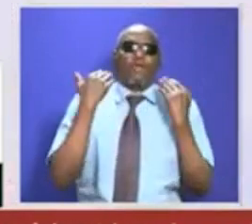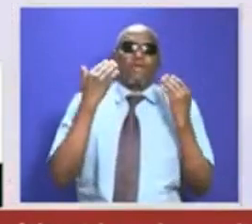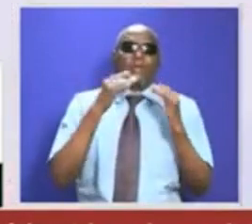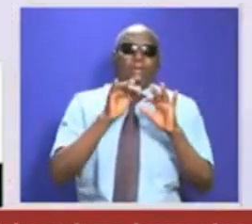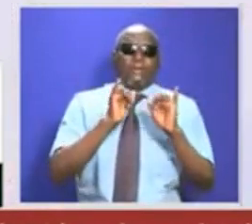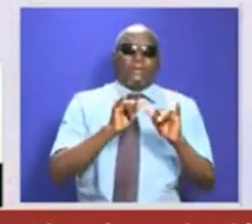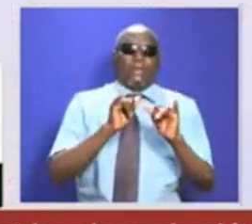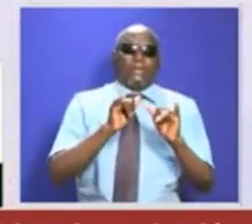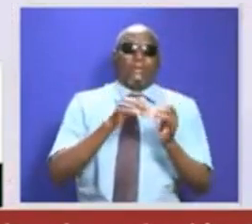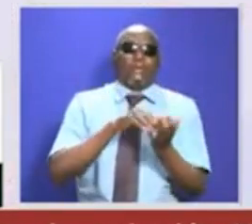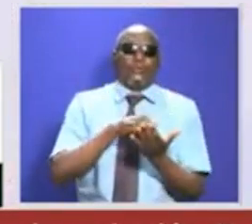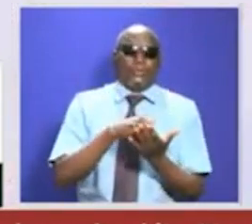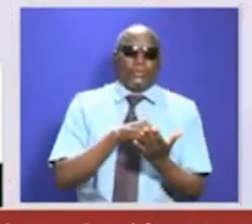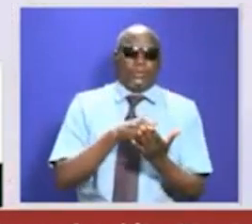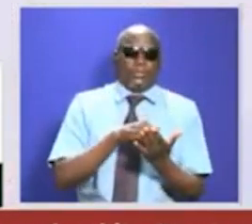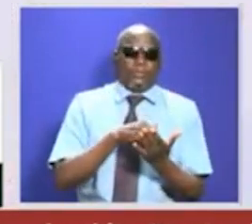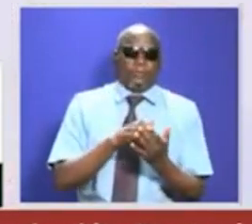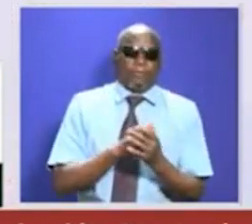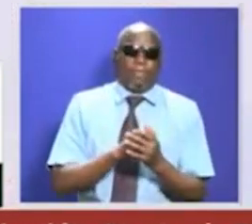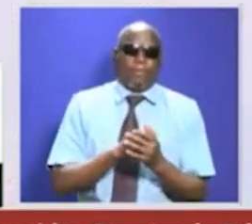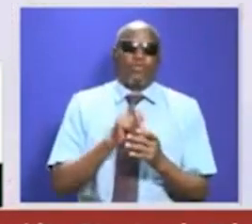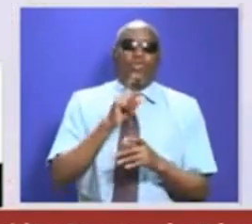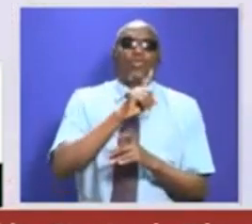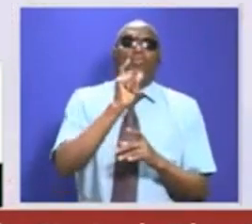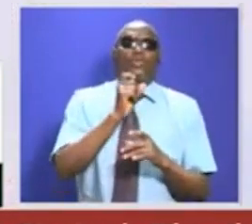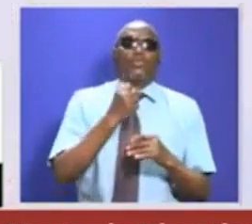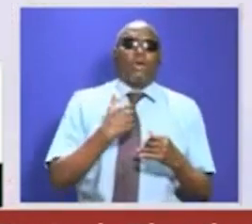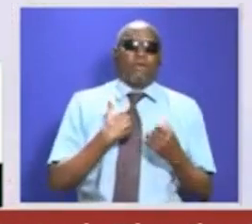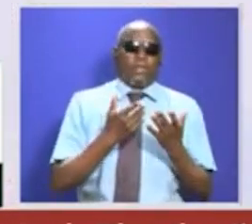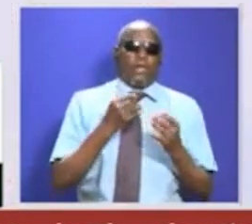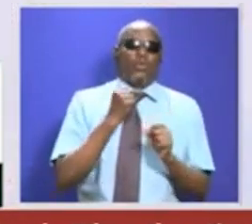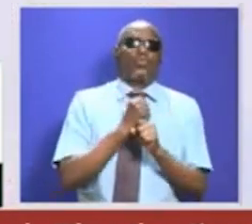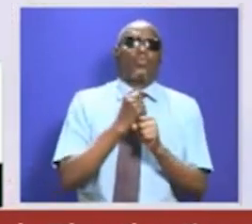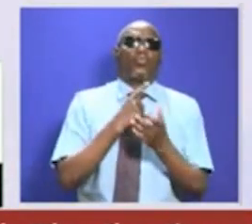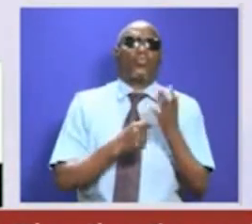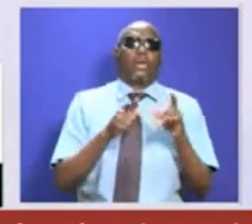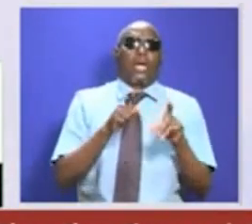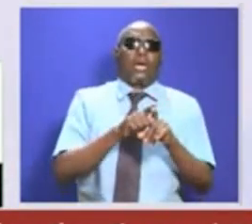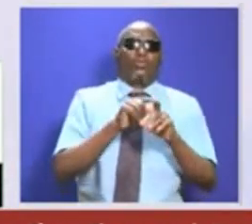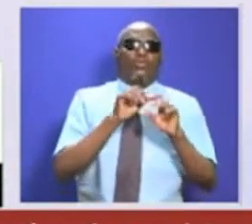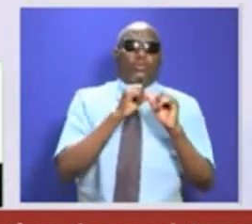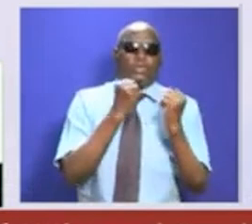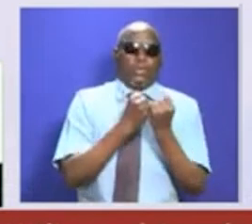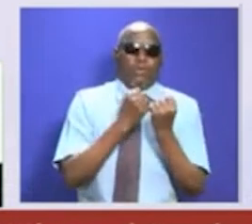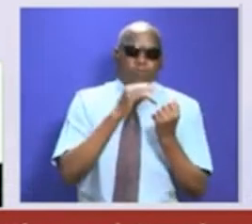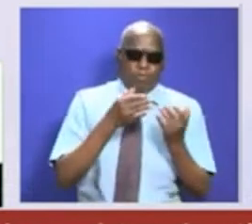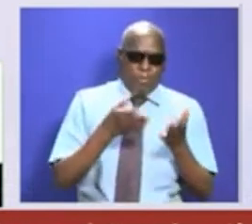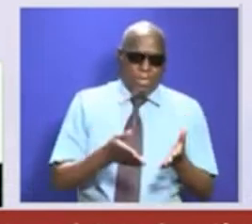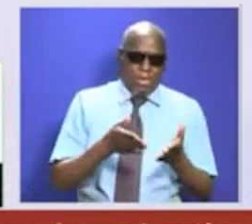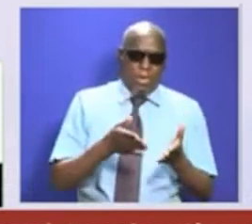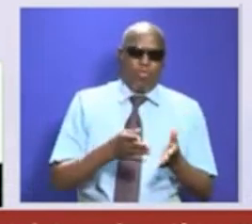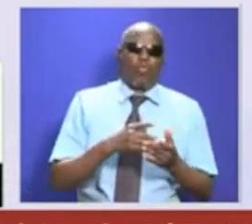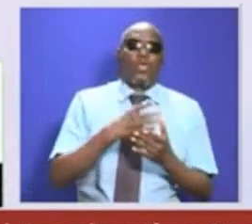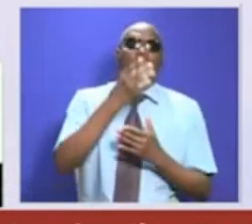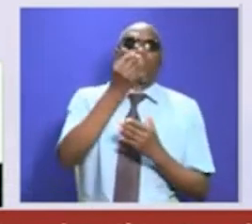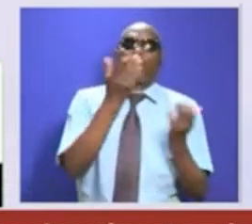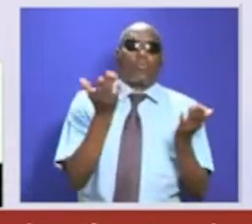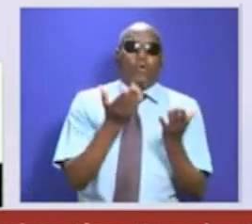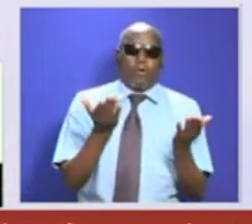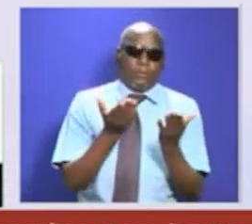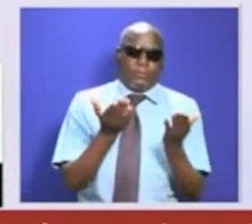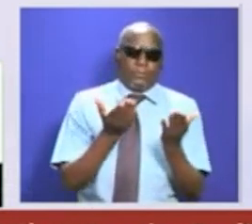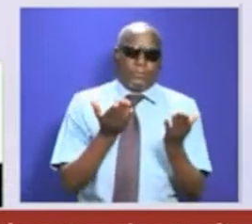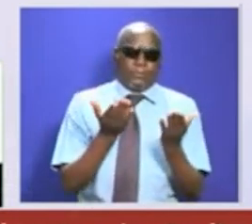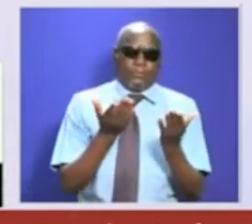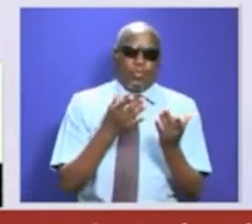The question we ask here today is, what do we do as a society? Where do we go from here? How do we get our women